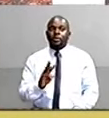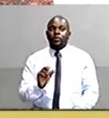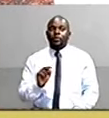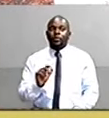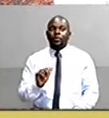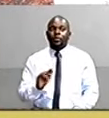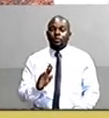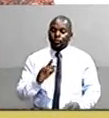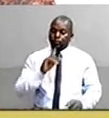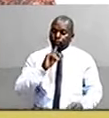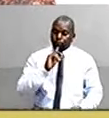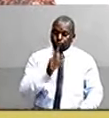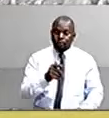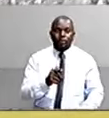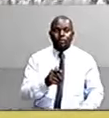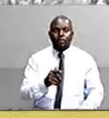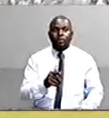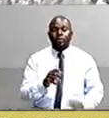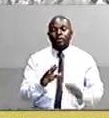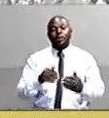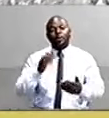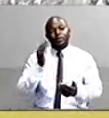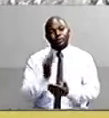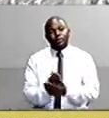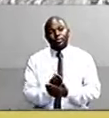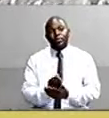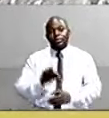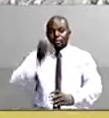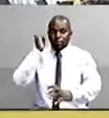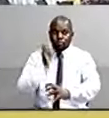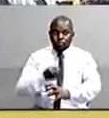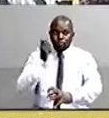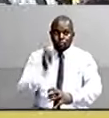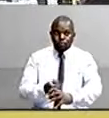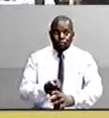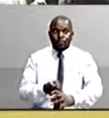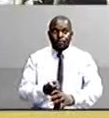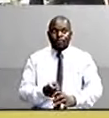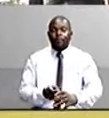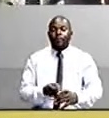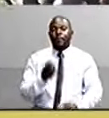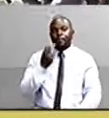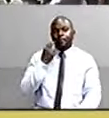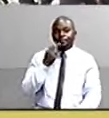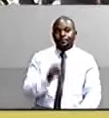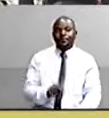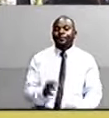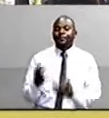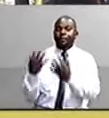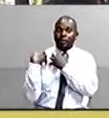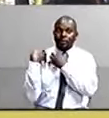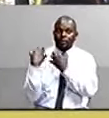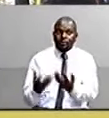this indefinite directive, stopping any stone mining. Ndoza tulabye wo Tololo Cement